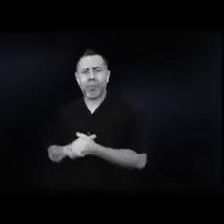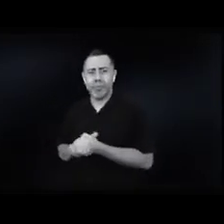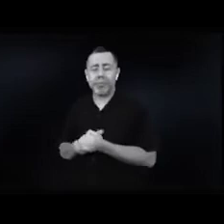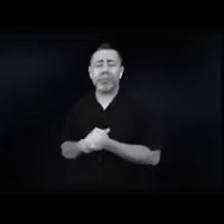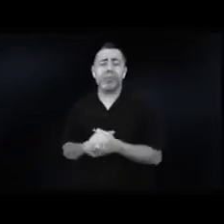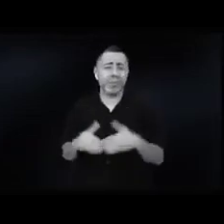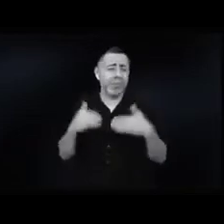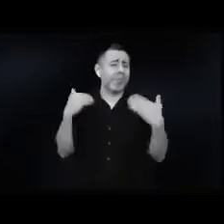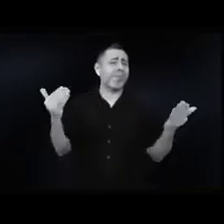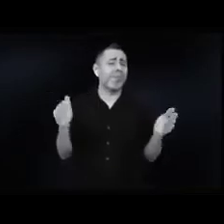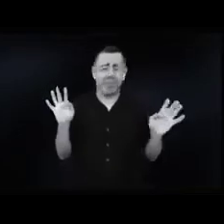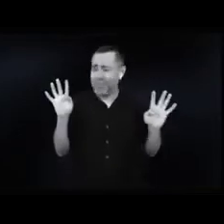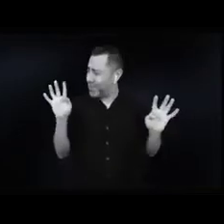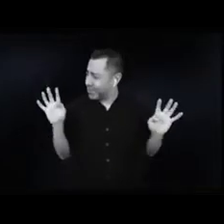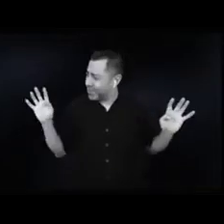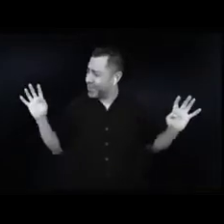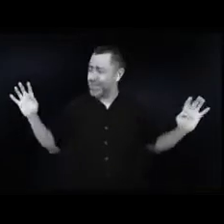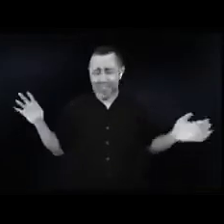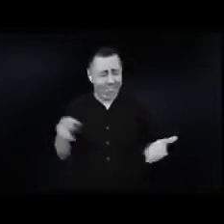Stand in love.